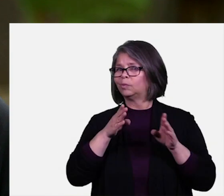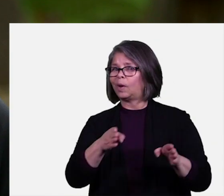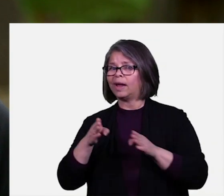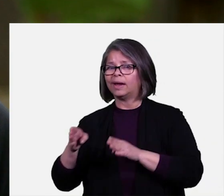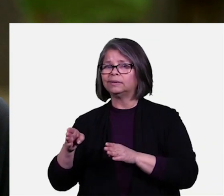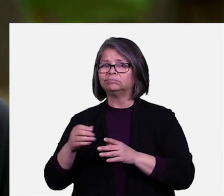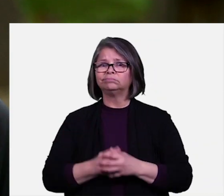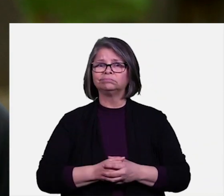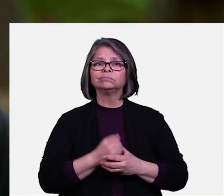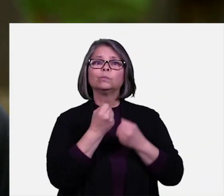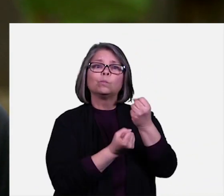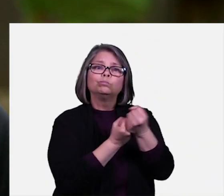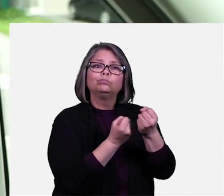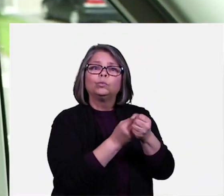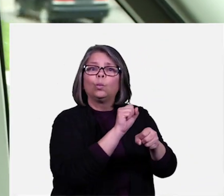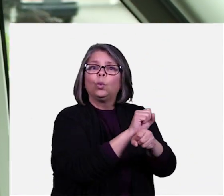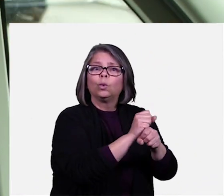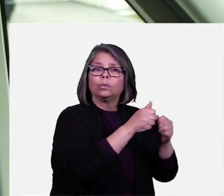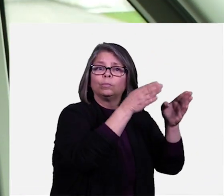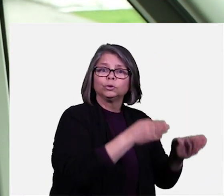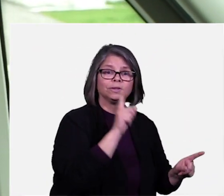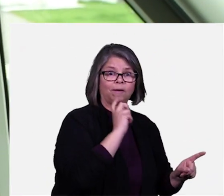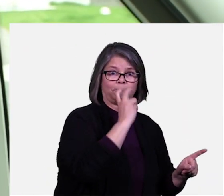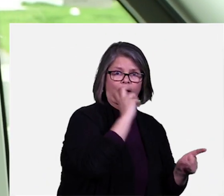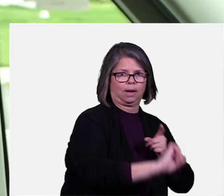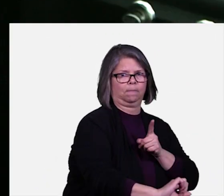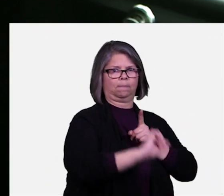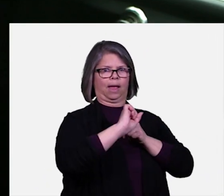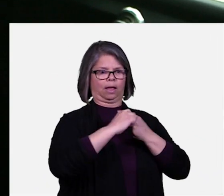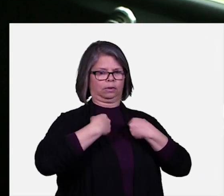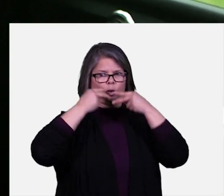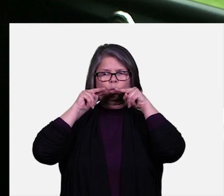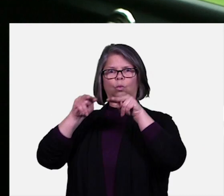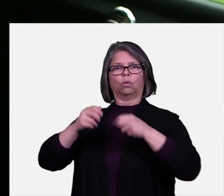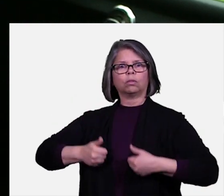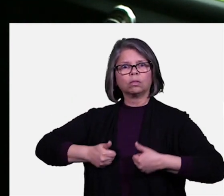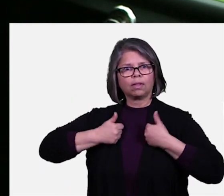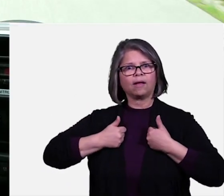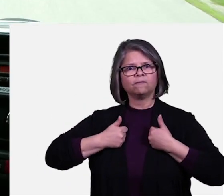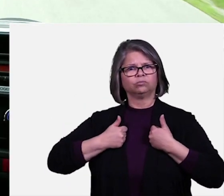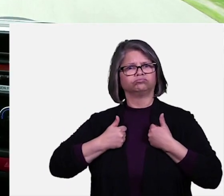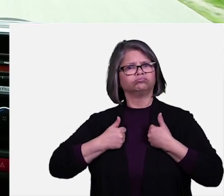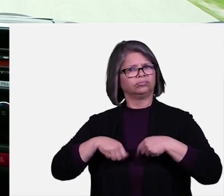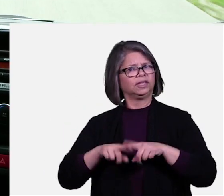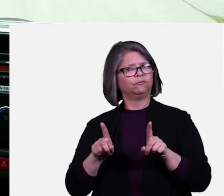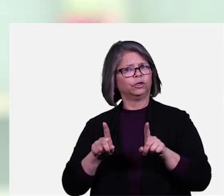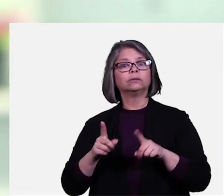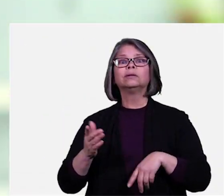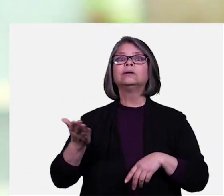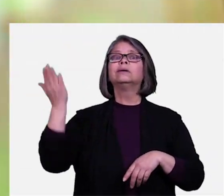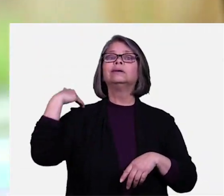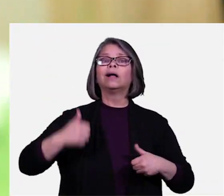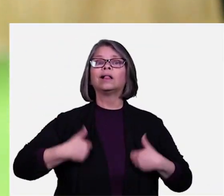Being an intervener has brought a lot to my life in many different ways. You're completely looking at life in a very different way